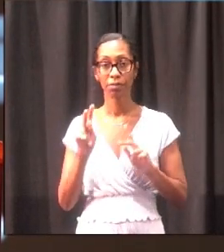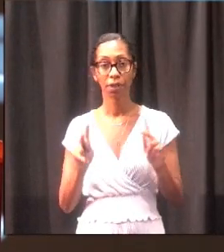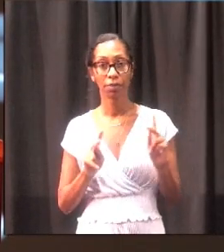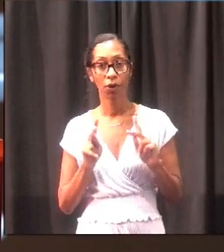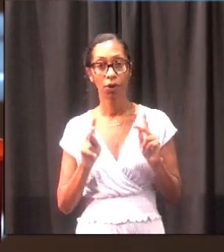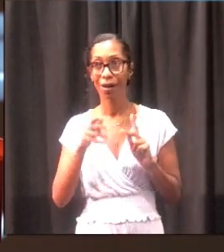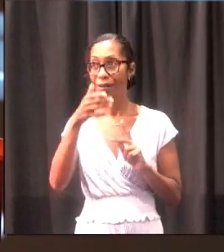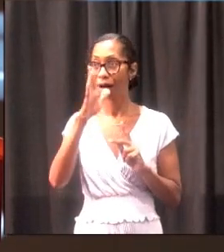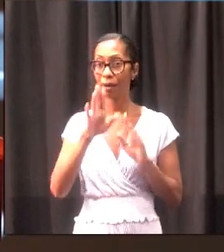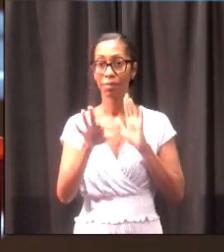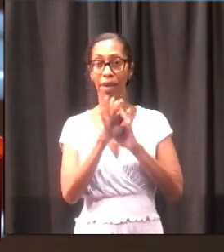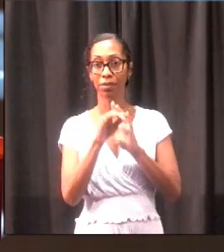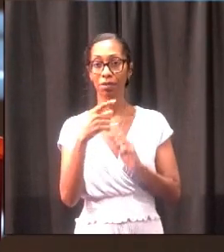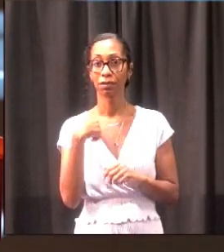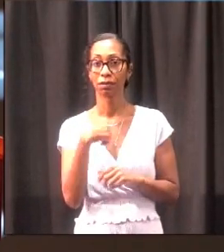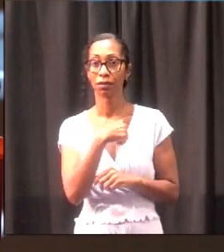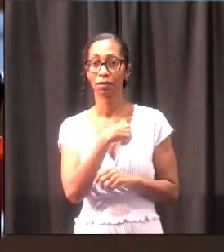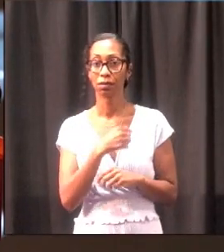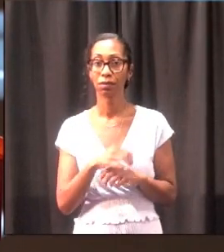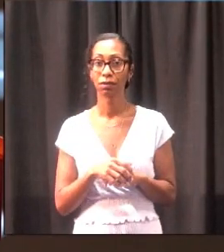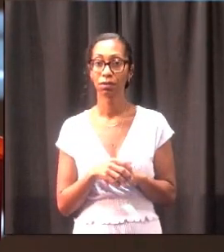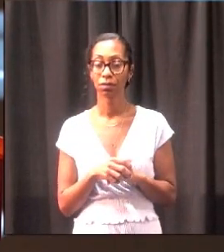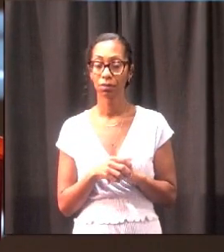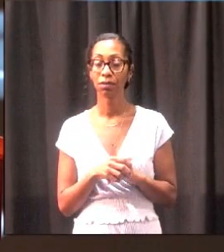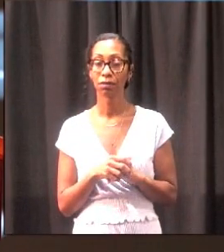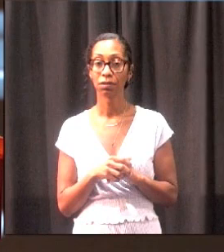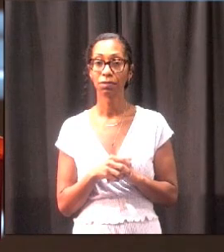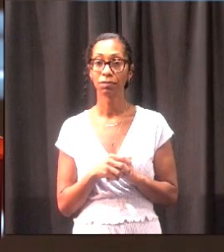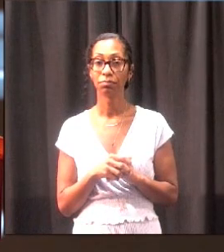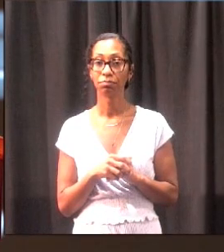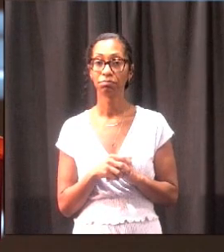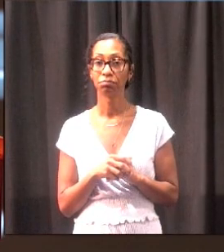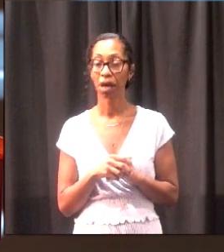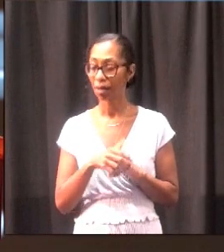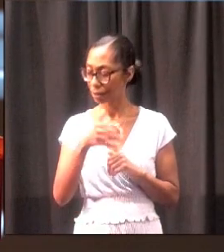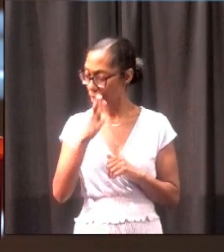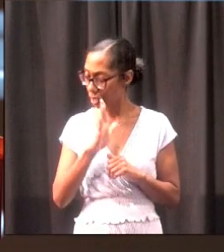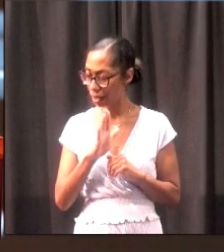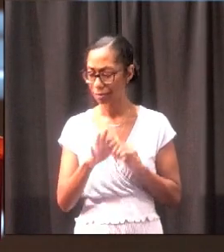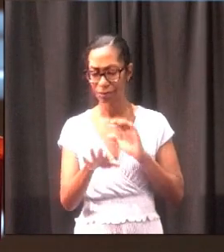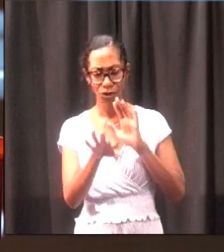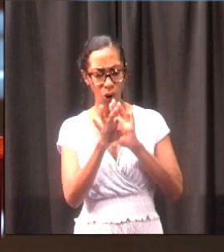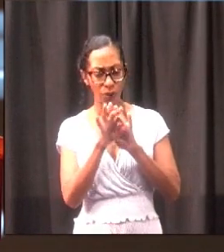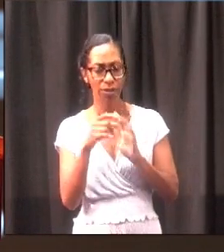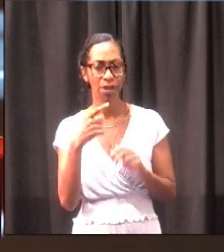God, because that's what we find, that we've been chosen.